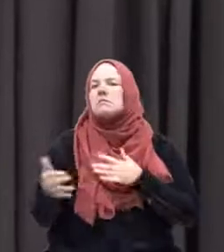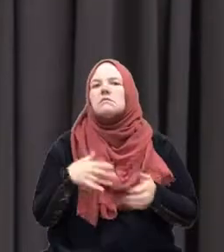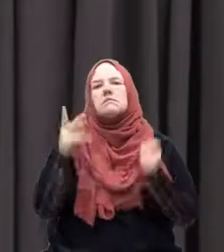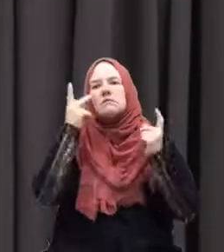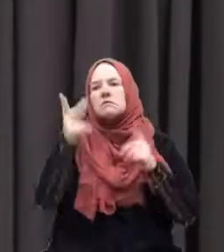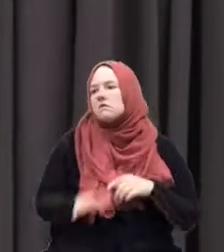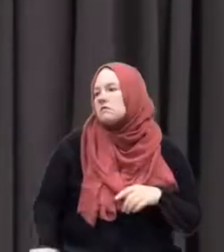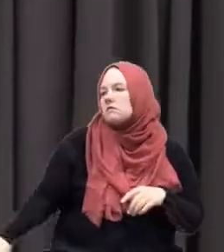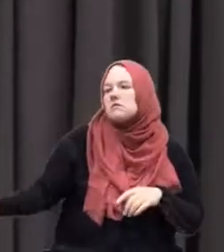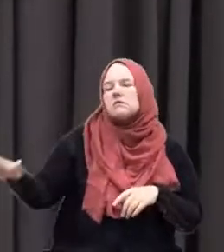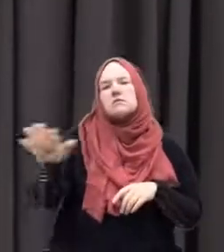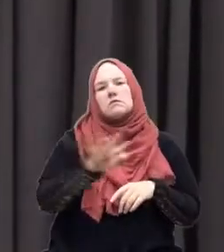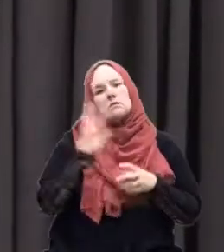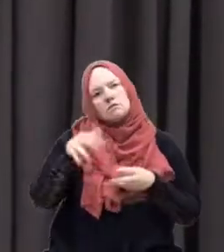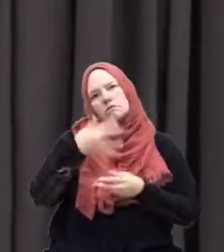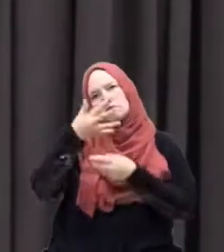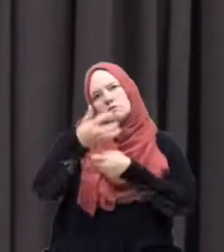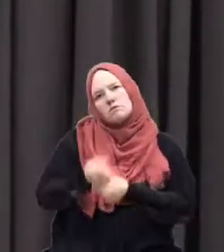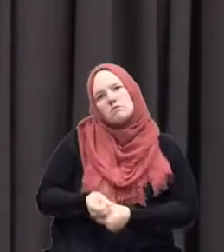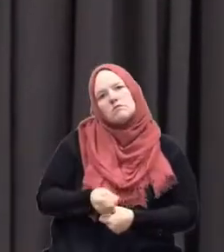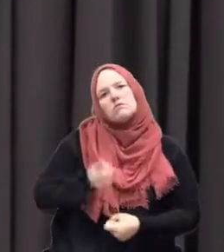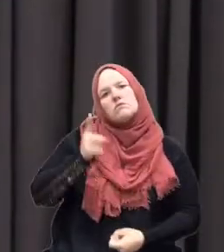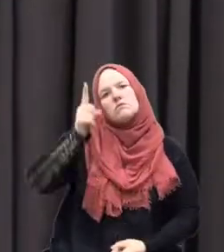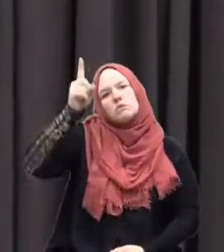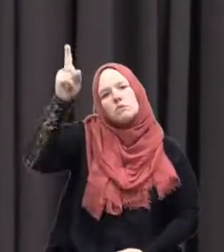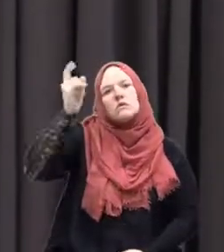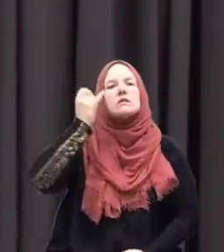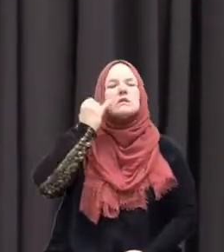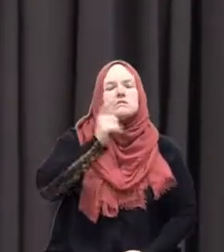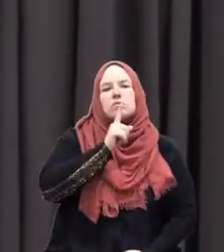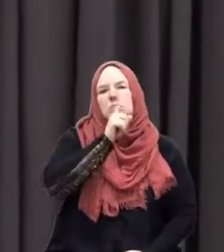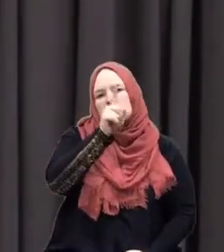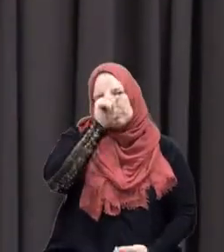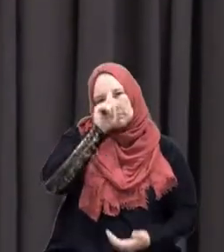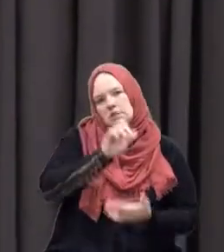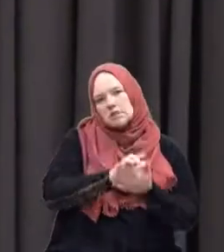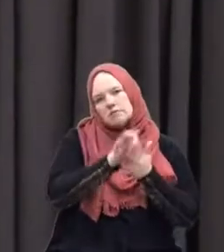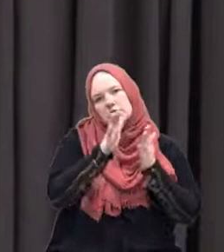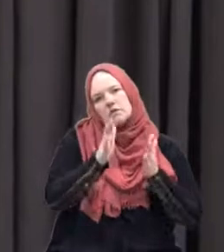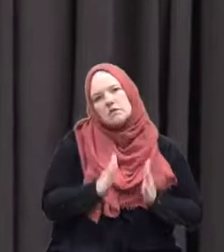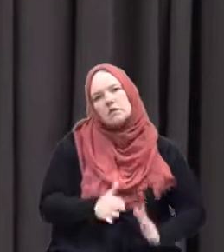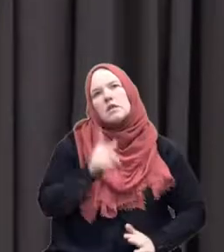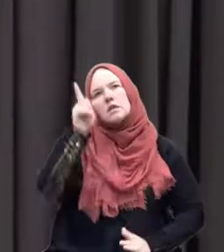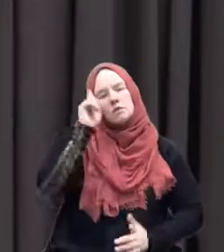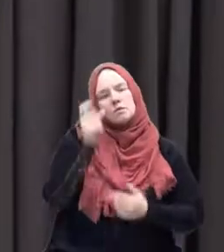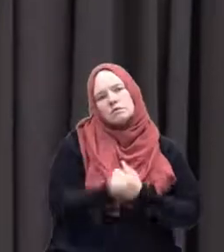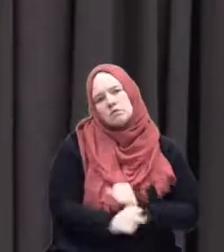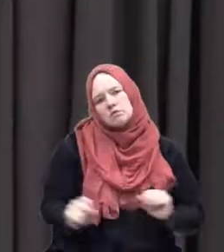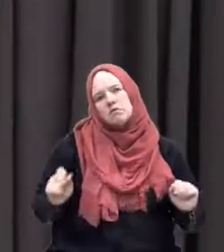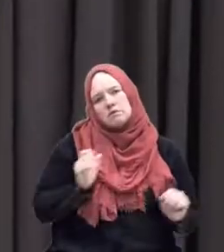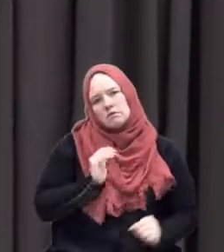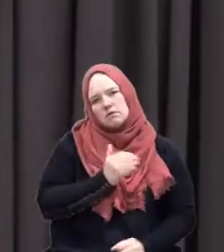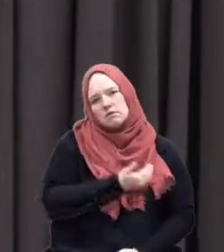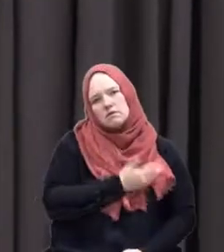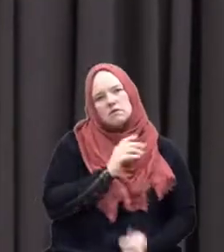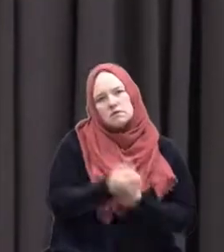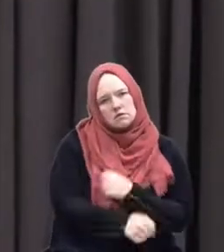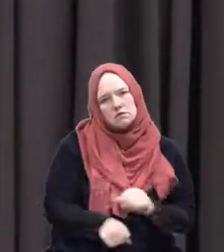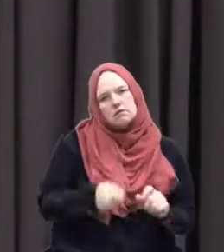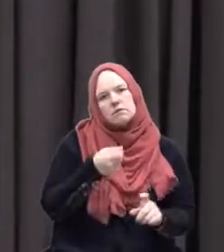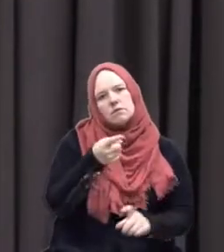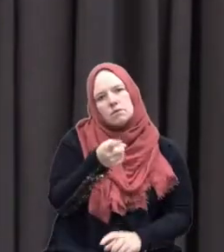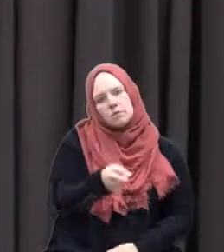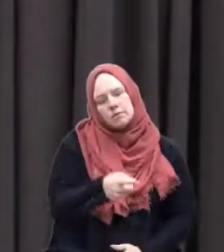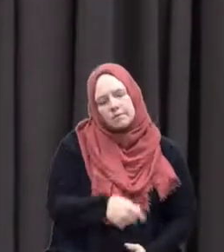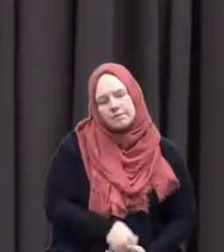see around you, trust Allah if you are a believer that He will deliver you. Allah